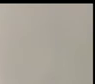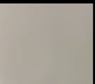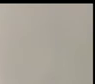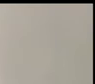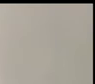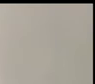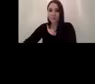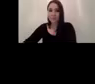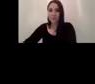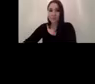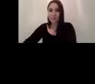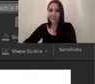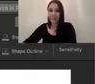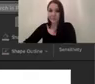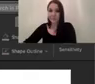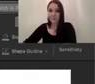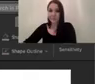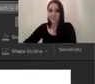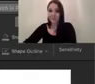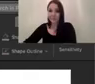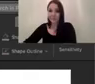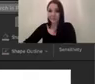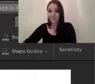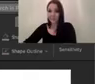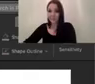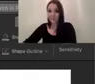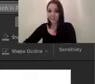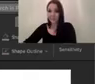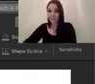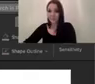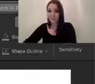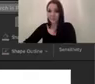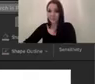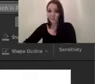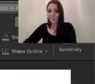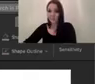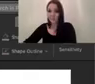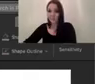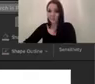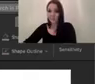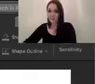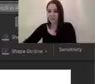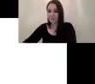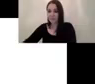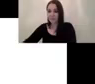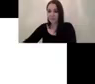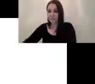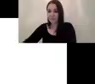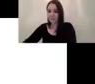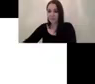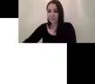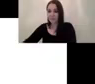No rush, Jean-Lee. Just yeah, we've got you here. Go. Yep. Good luck.